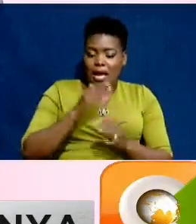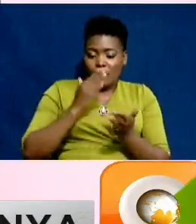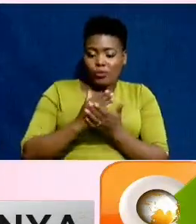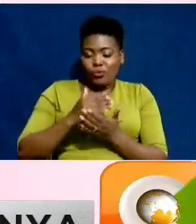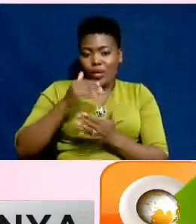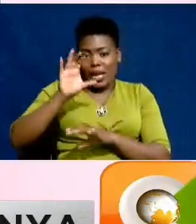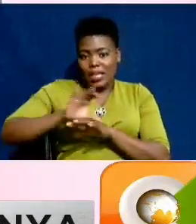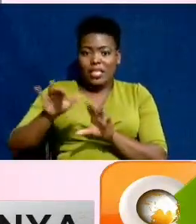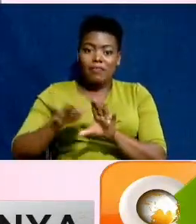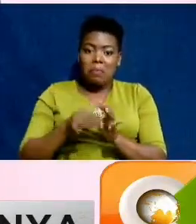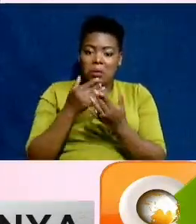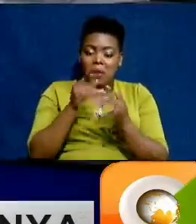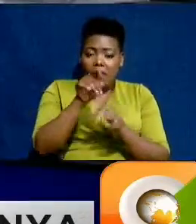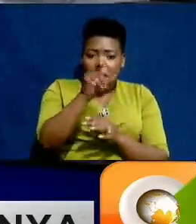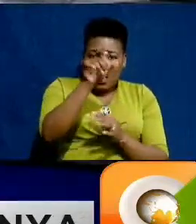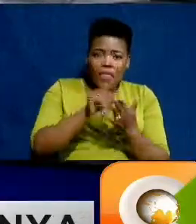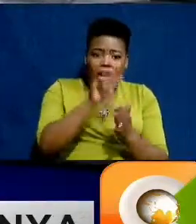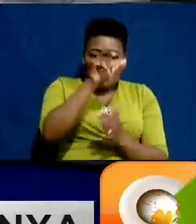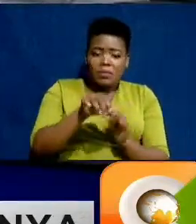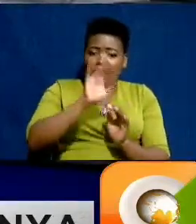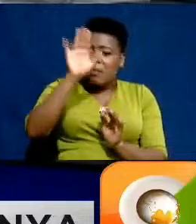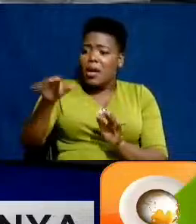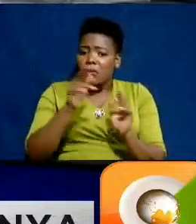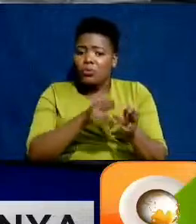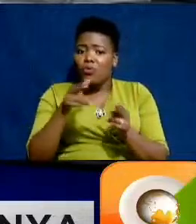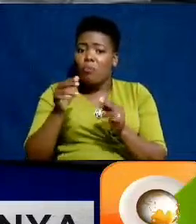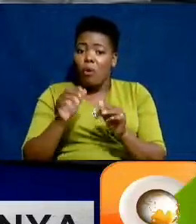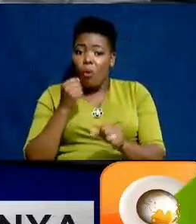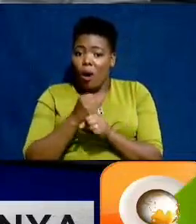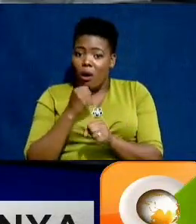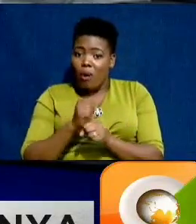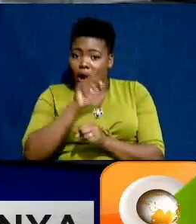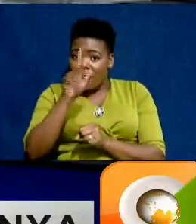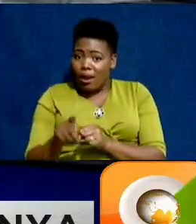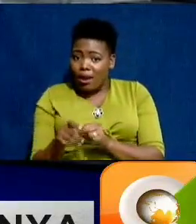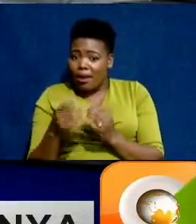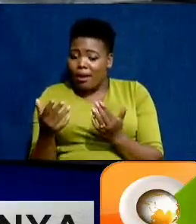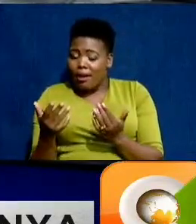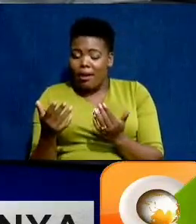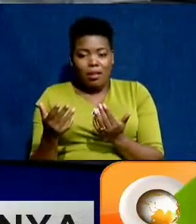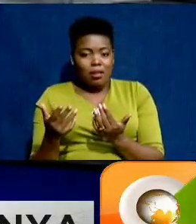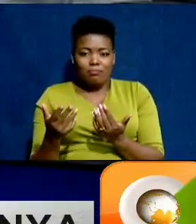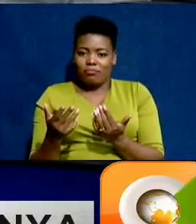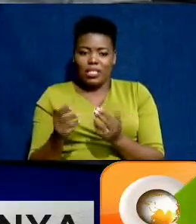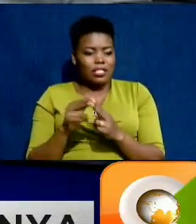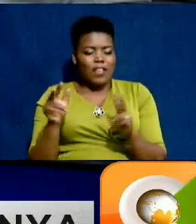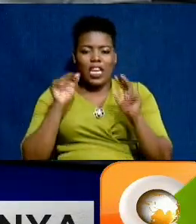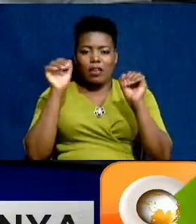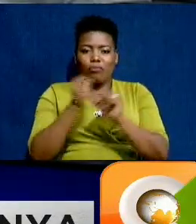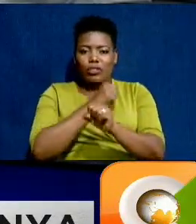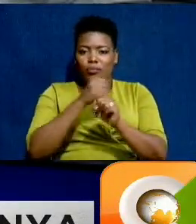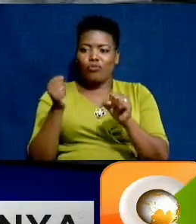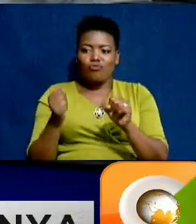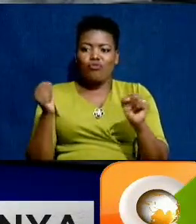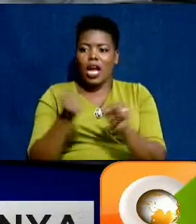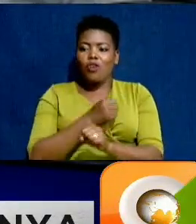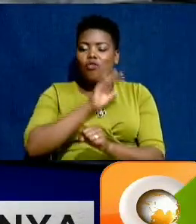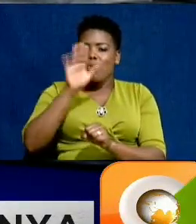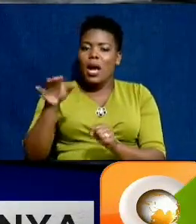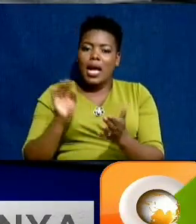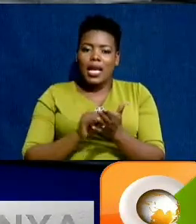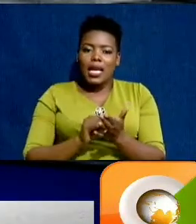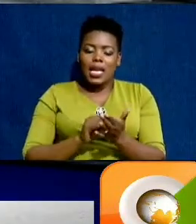that person ever go back to their normal functions, if at all? It's impossible. It's never been